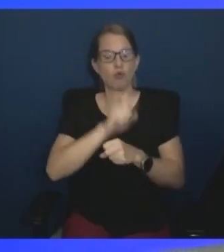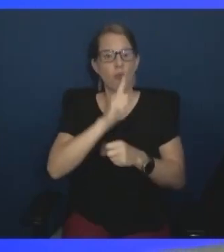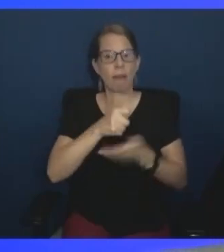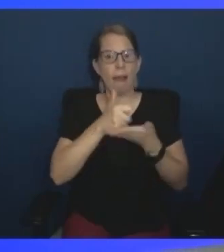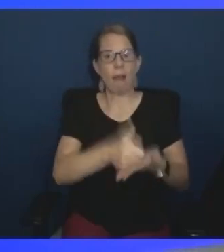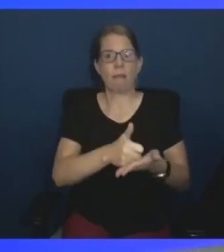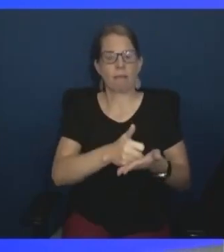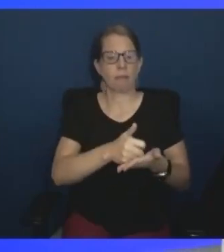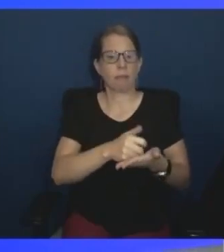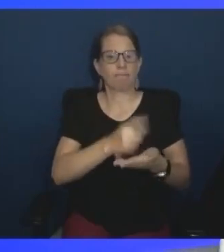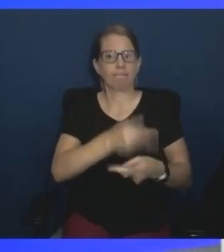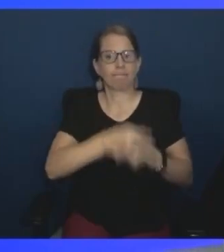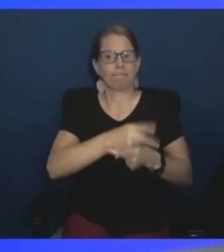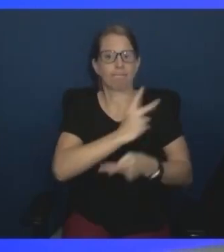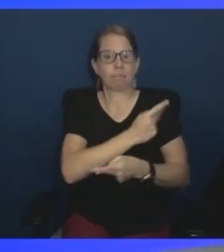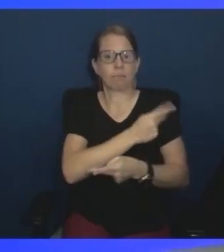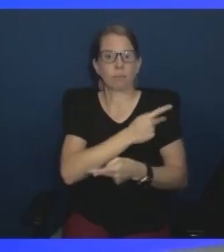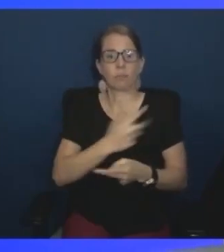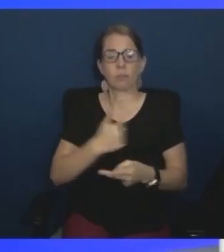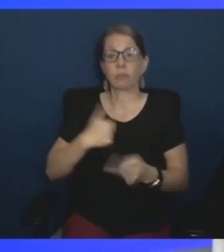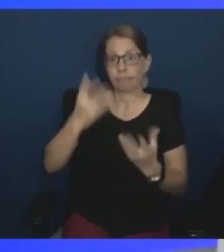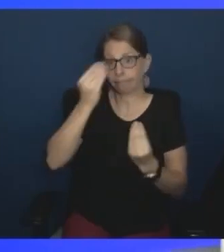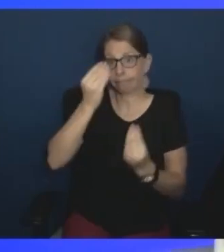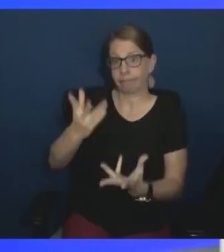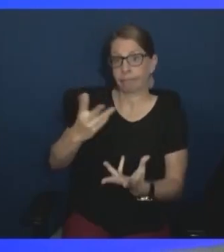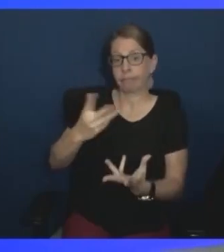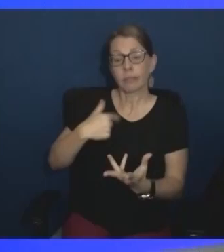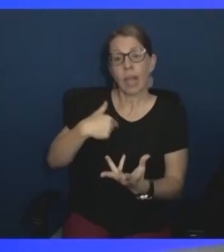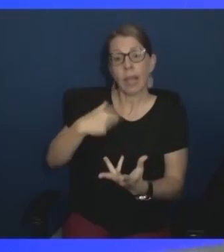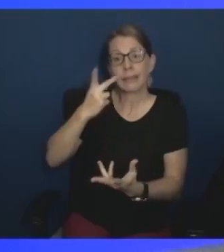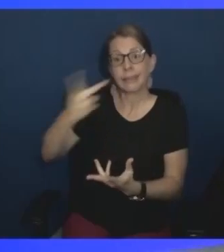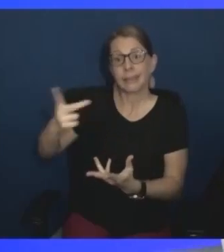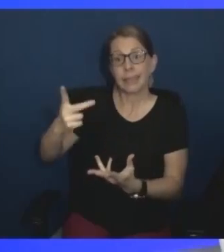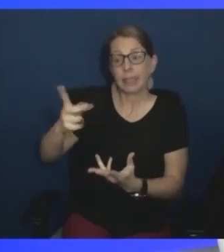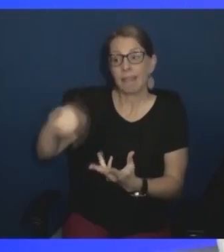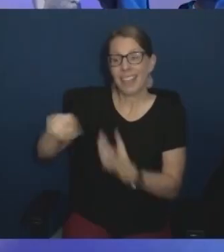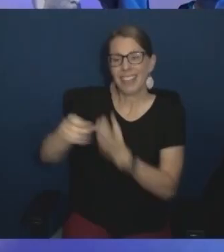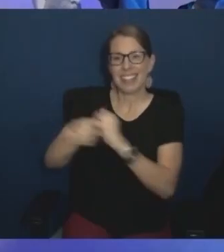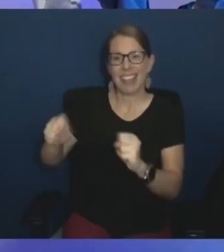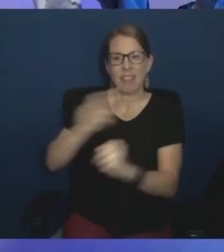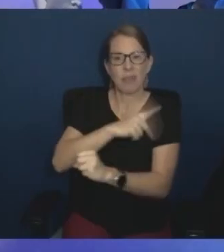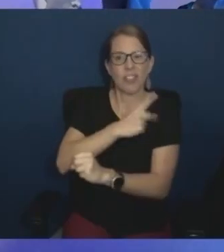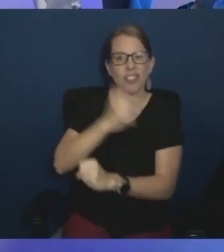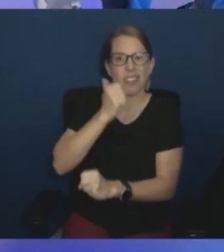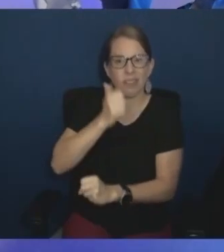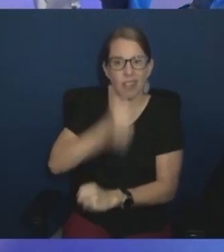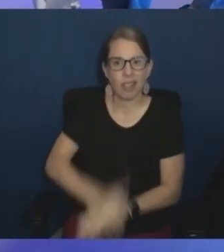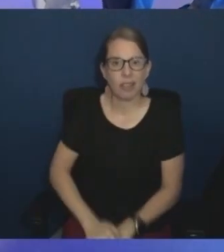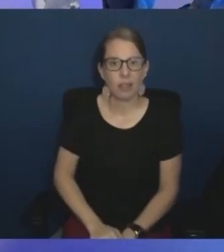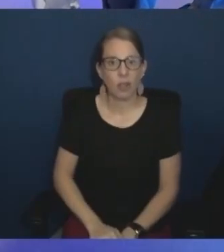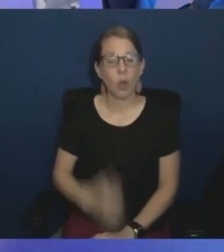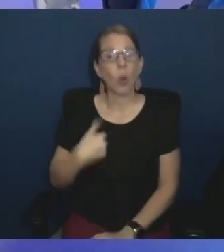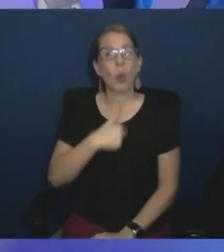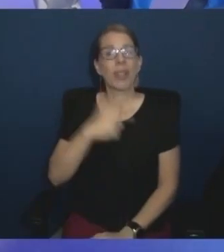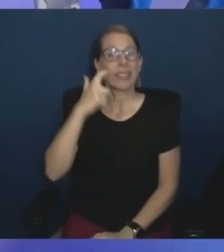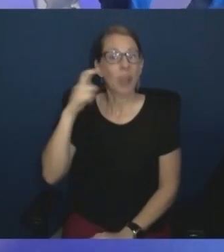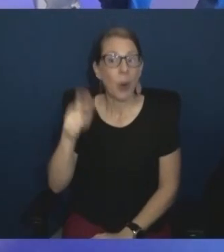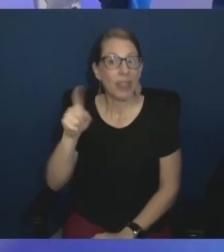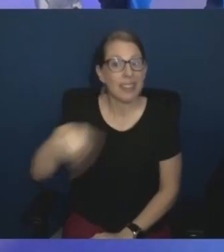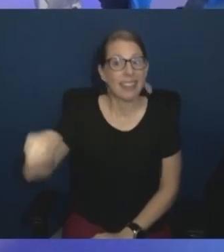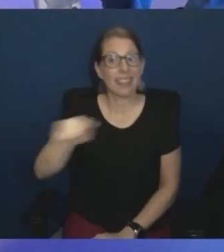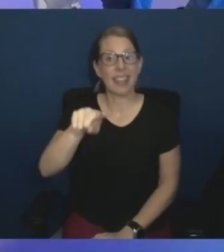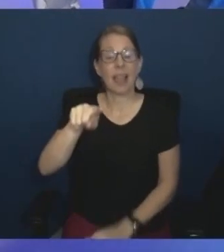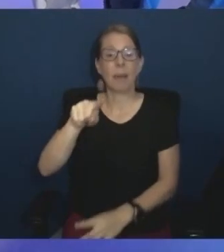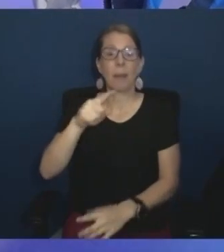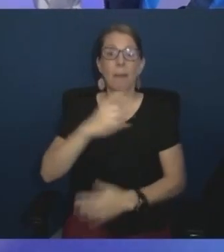let them know that I see firsthand that they're saving patients every single day. Well, we see them, we appreciate them, and that's why we love having